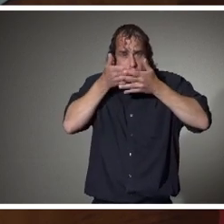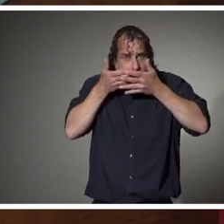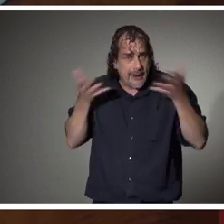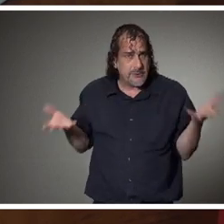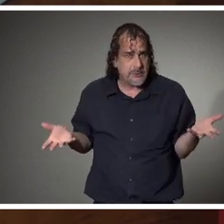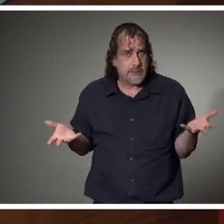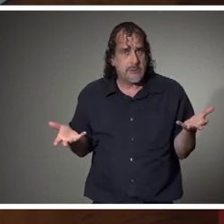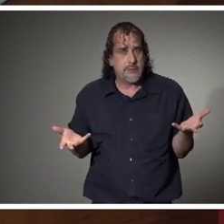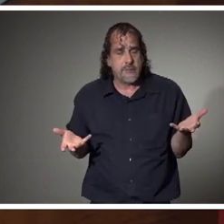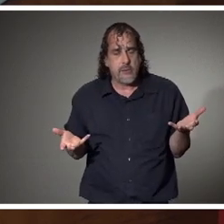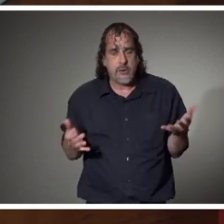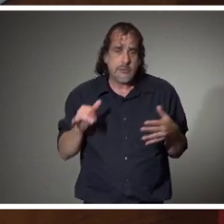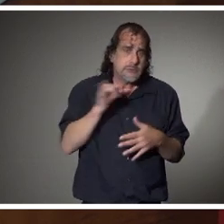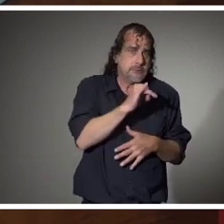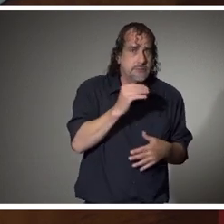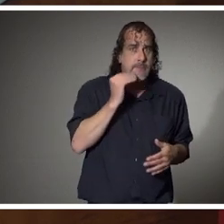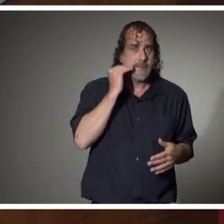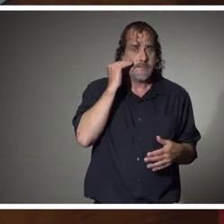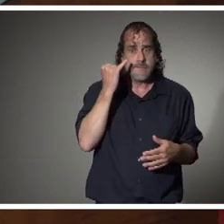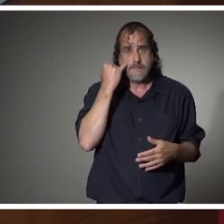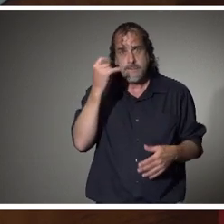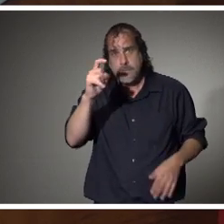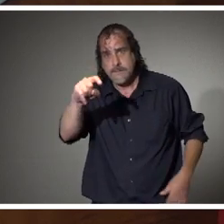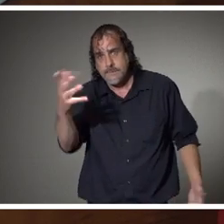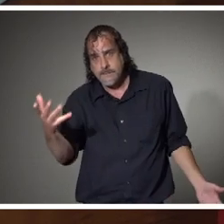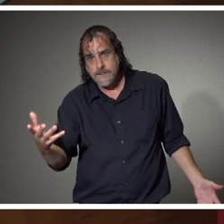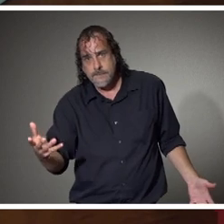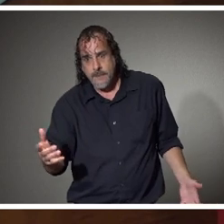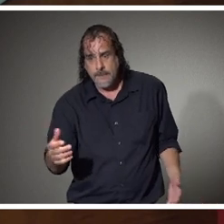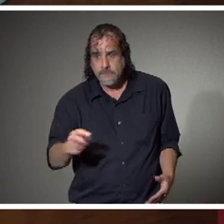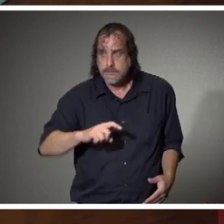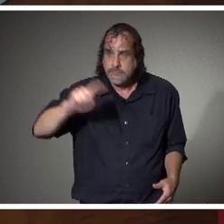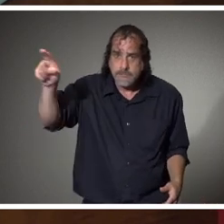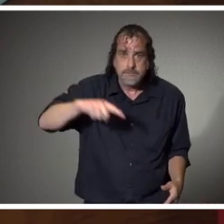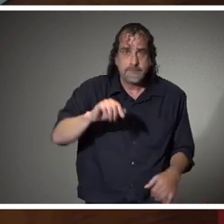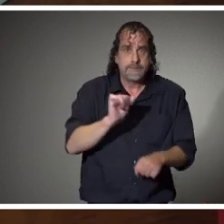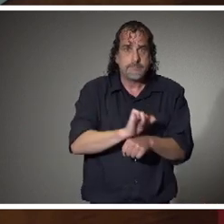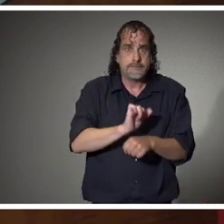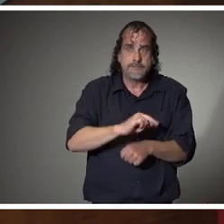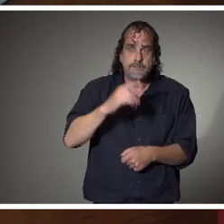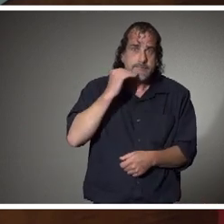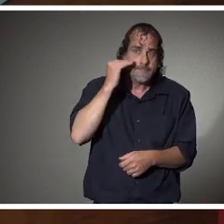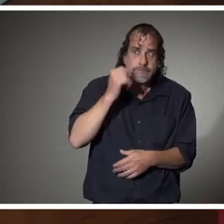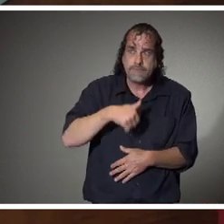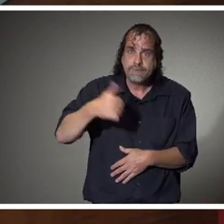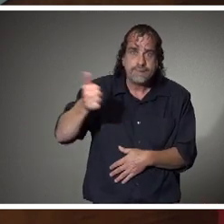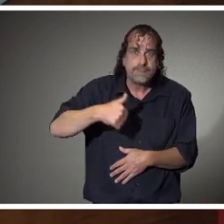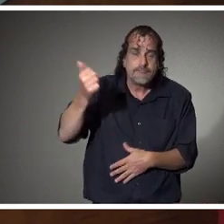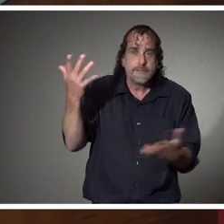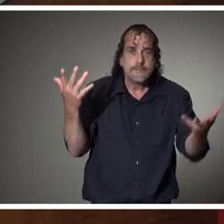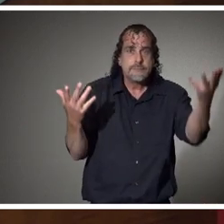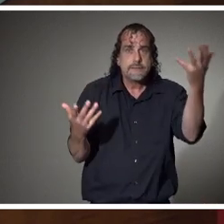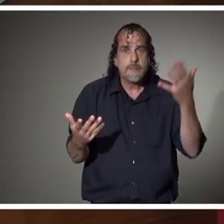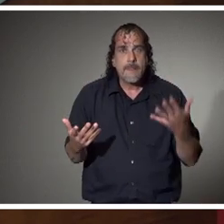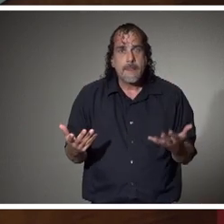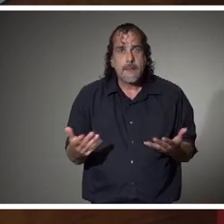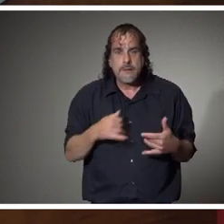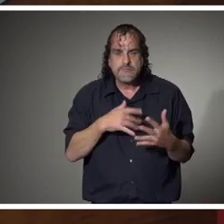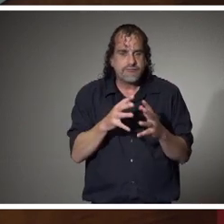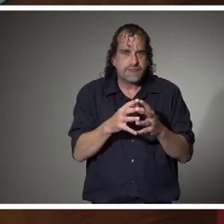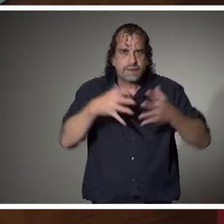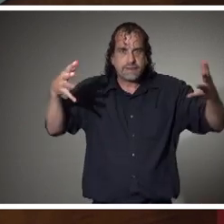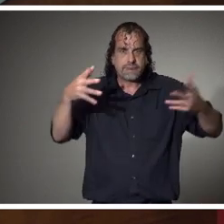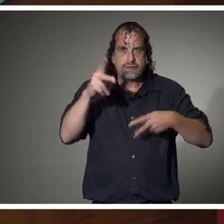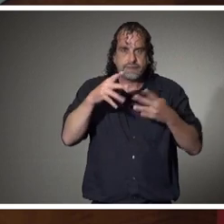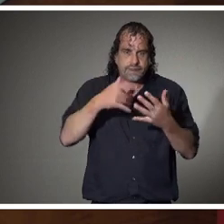out. Stay at home if at all possible. Go to and from work, but please do not enter into groups of larger